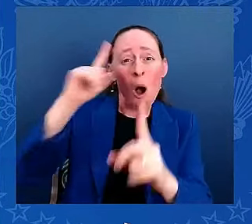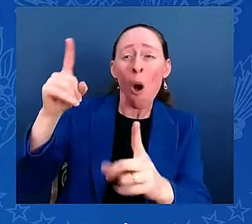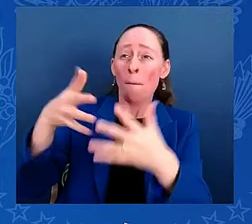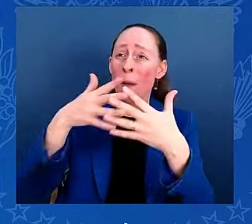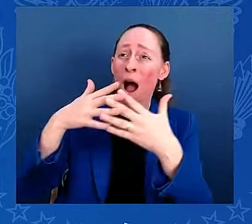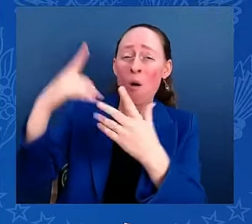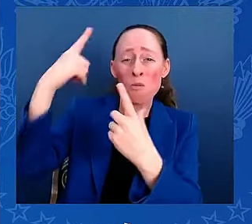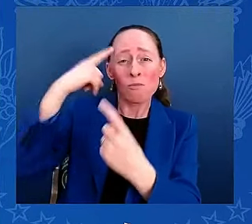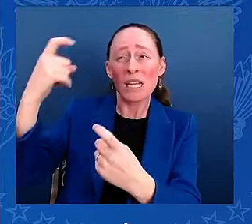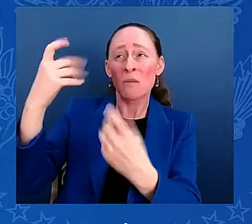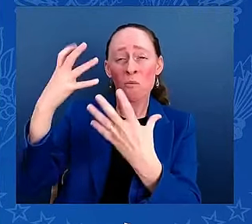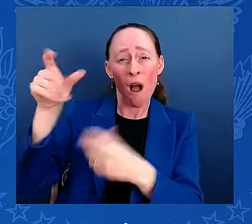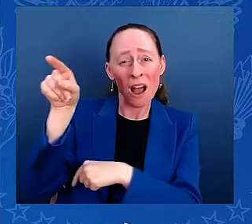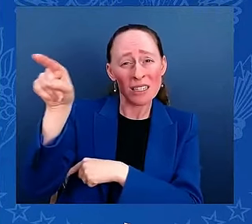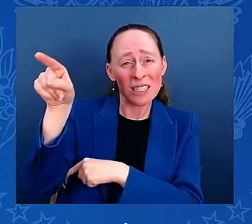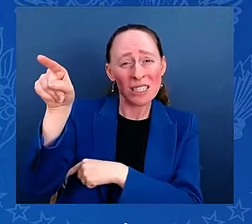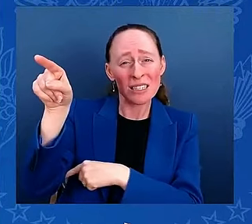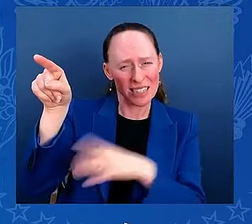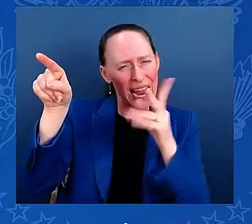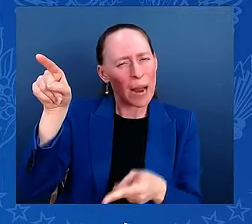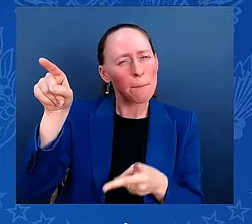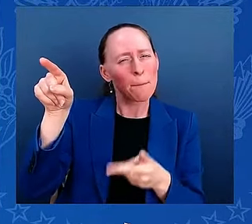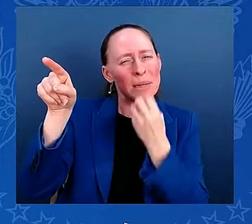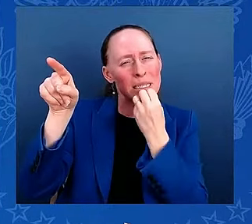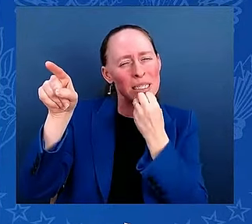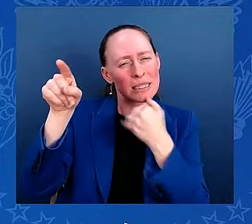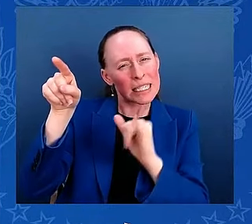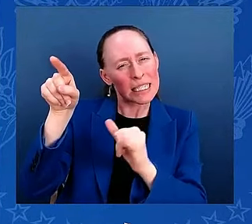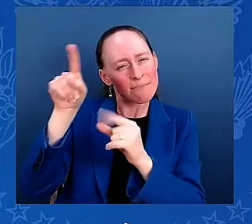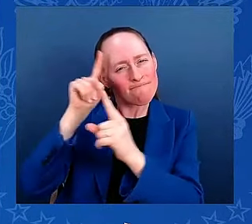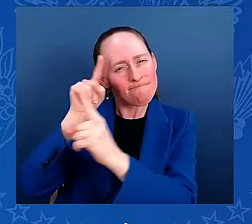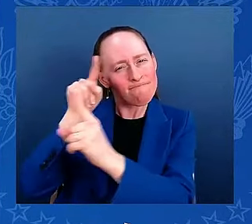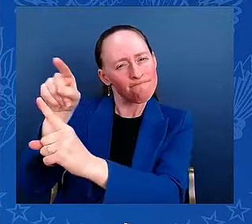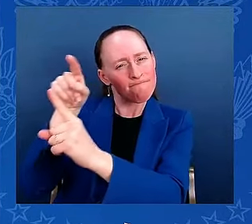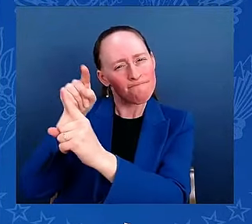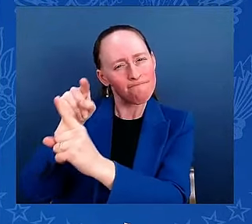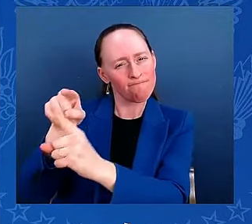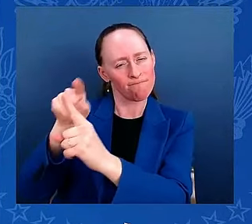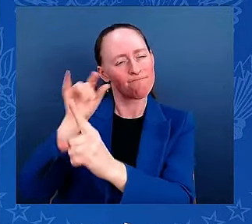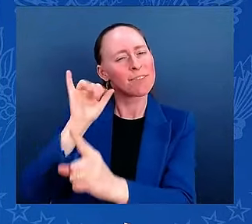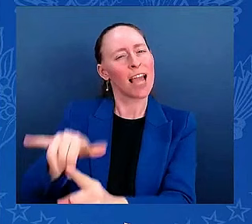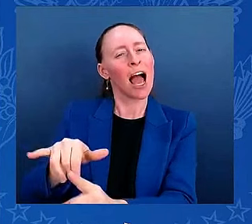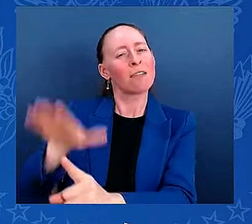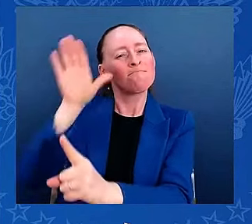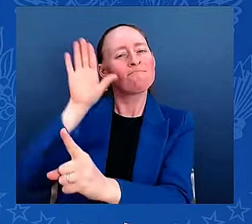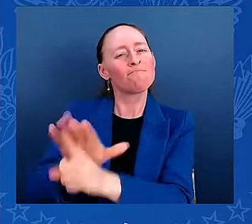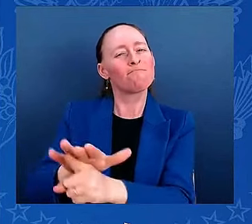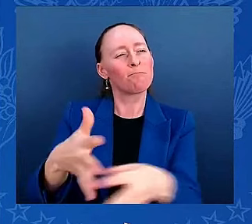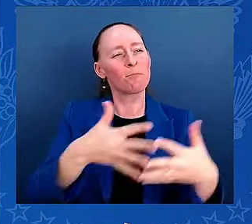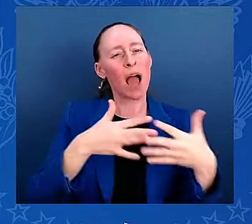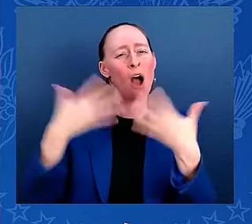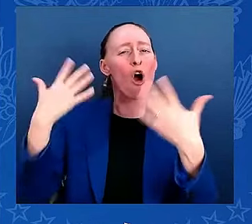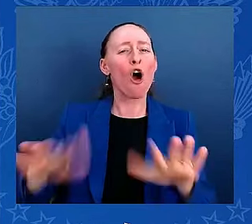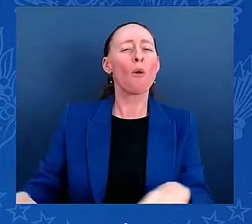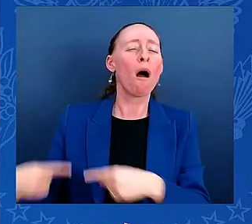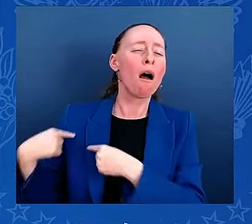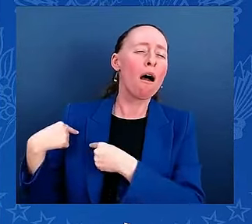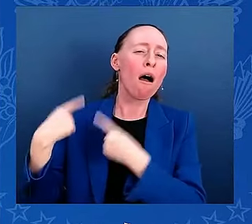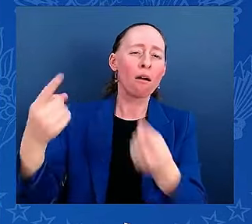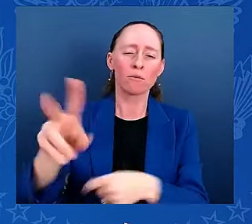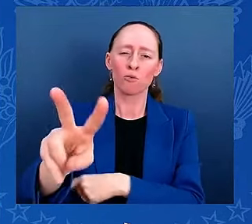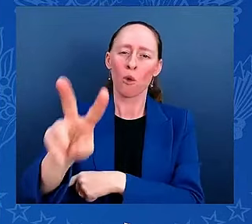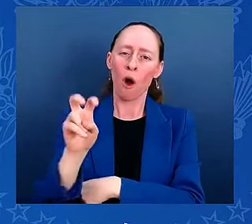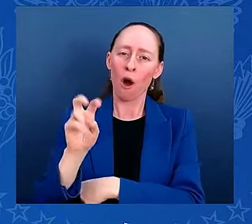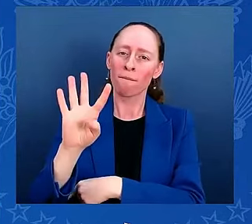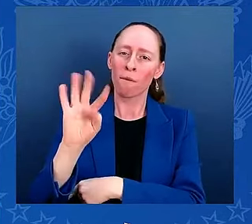240 years and counting. It's a story for all of us, not just some of us.